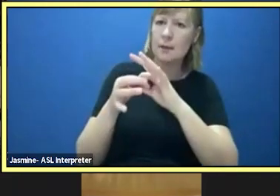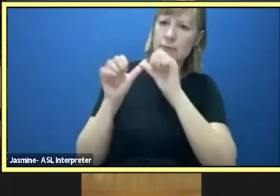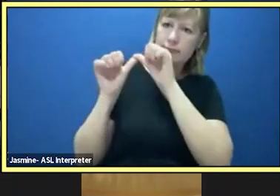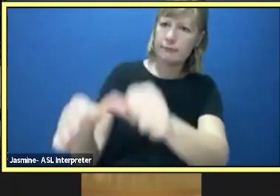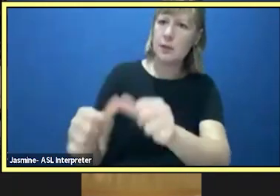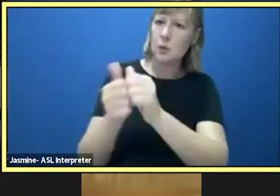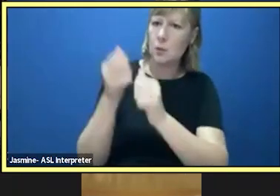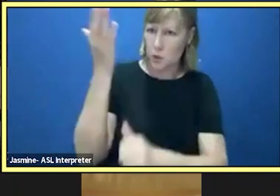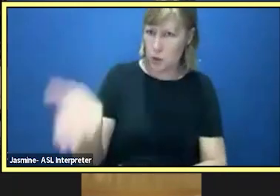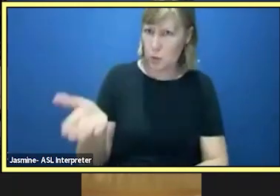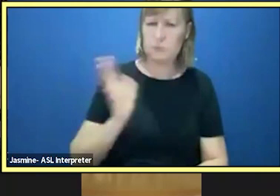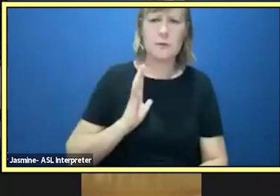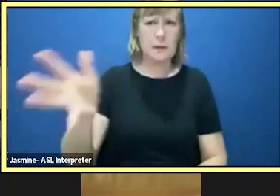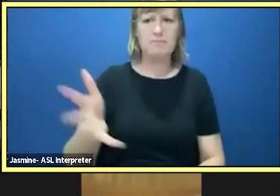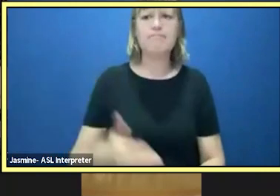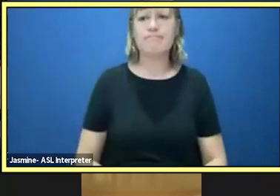great. Thank you.